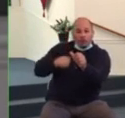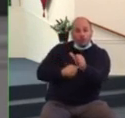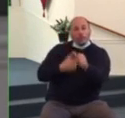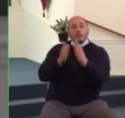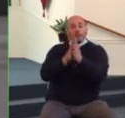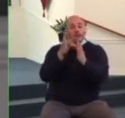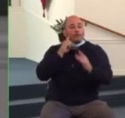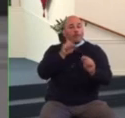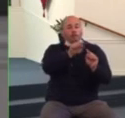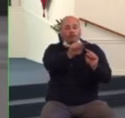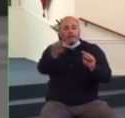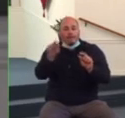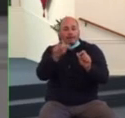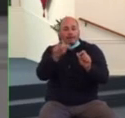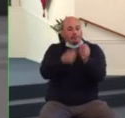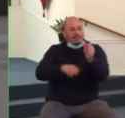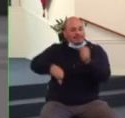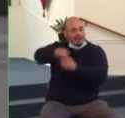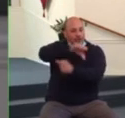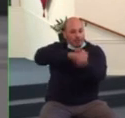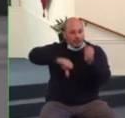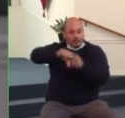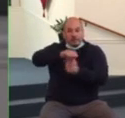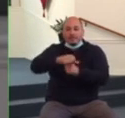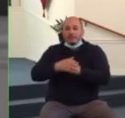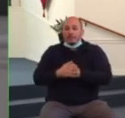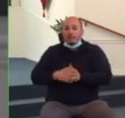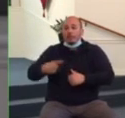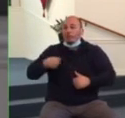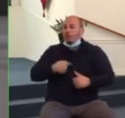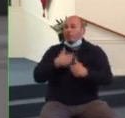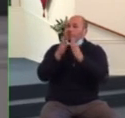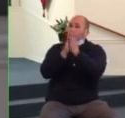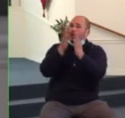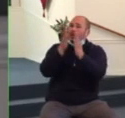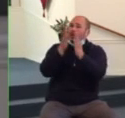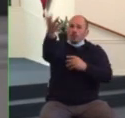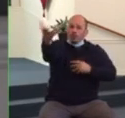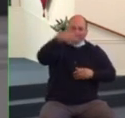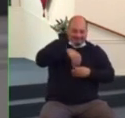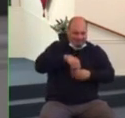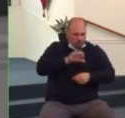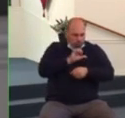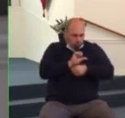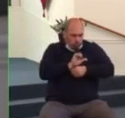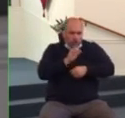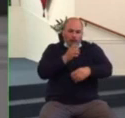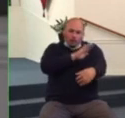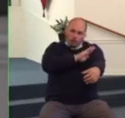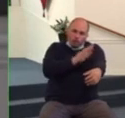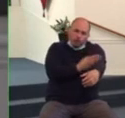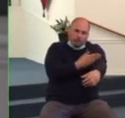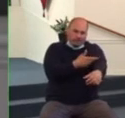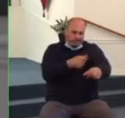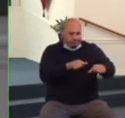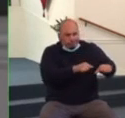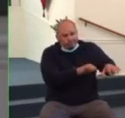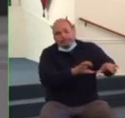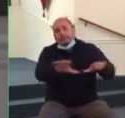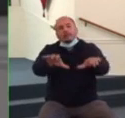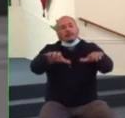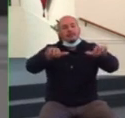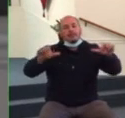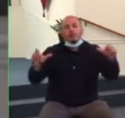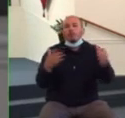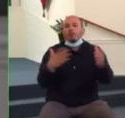mind to do this week. We pray, dear God, that you would guide us in everything. We pray, dear Lord, that you would help us to